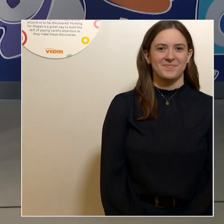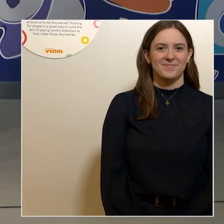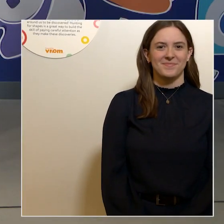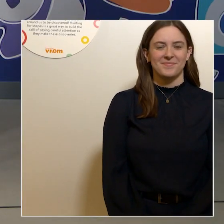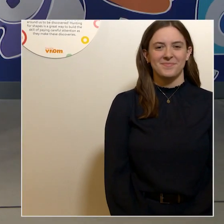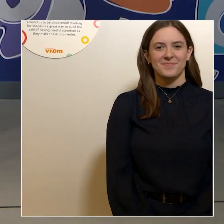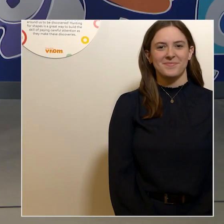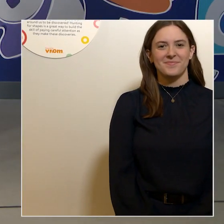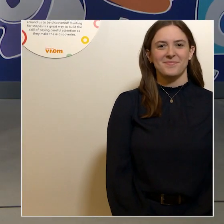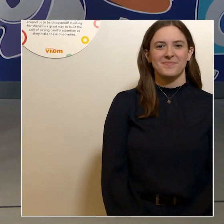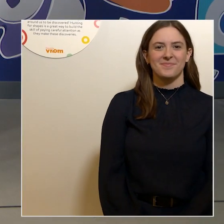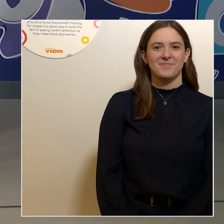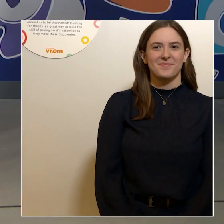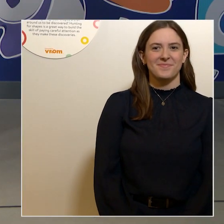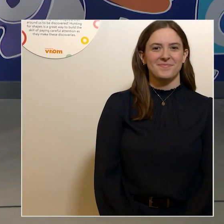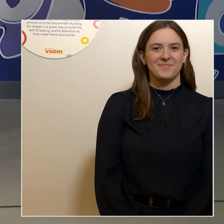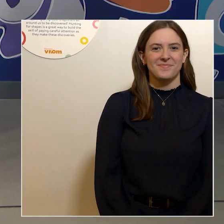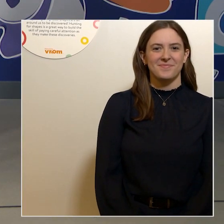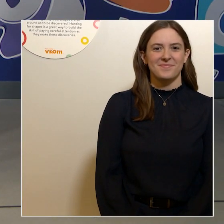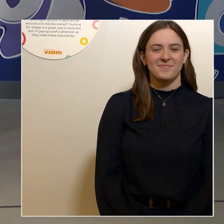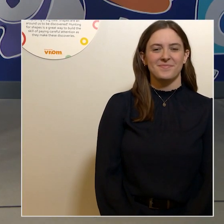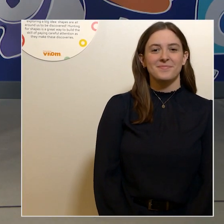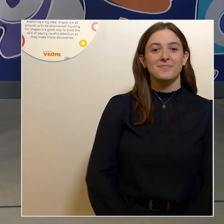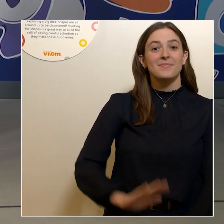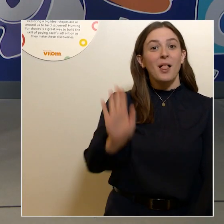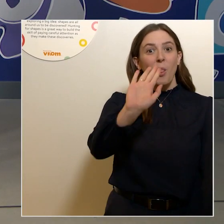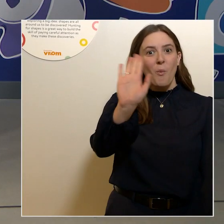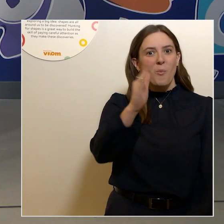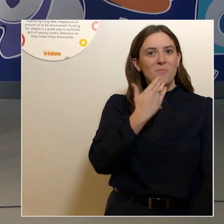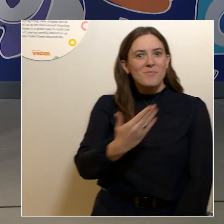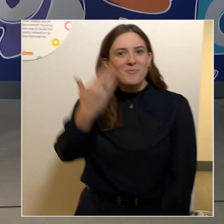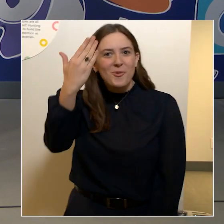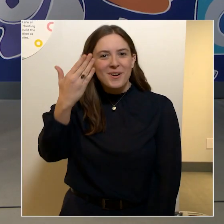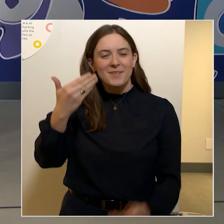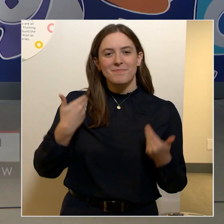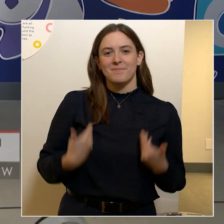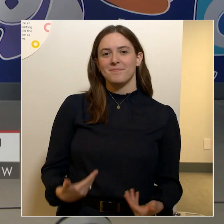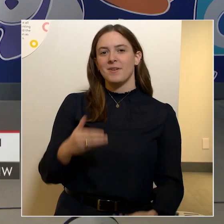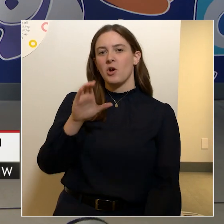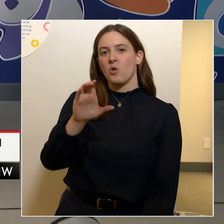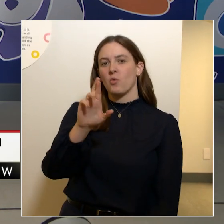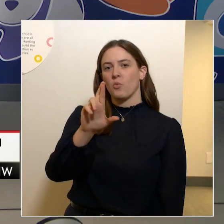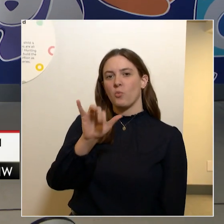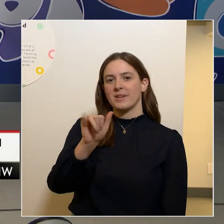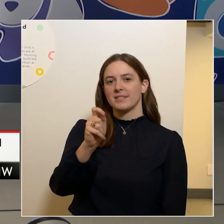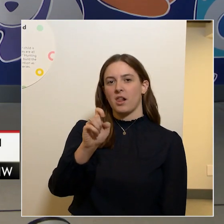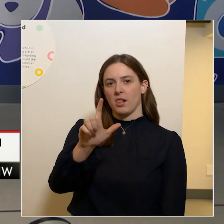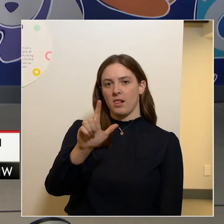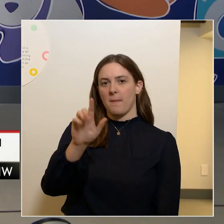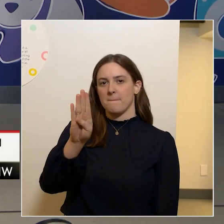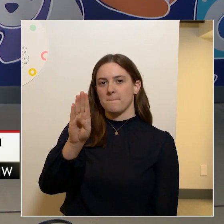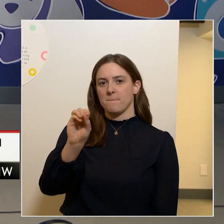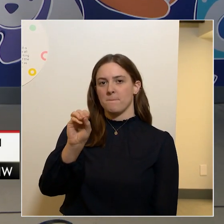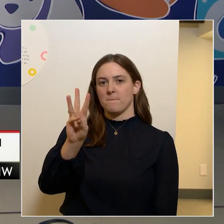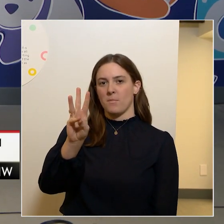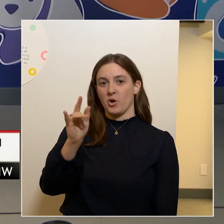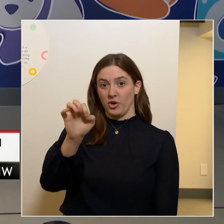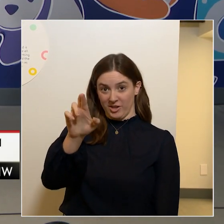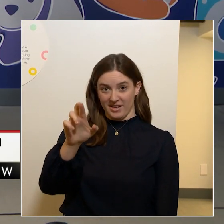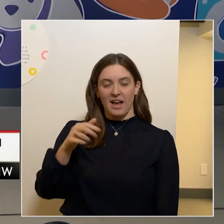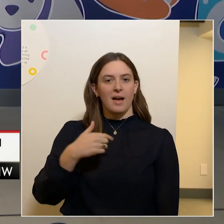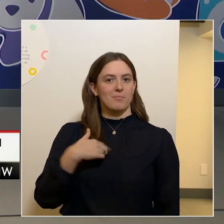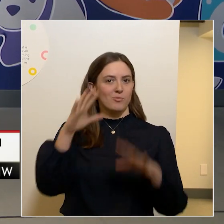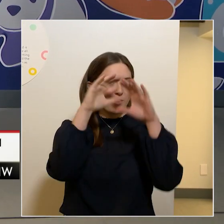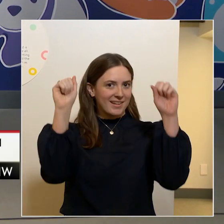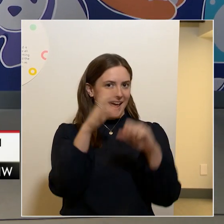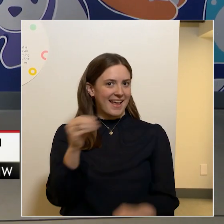Hello, everyone. My name is Crystal Boyer. I'm the president and CEO of National Children's Museum, and we are so excited